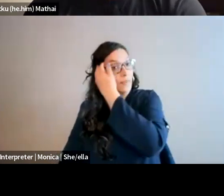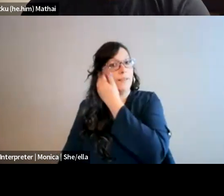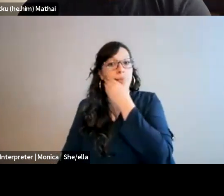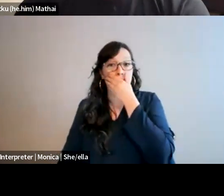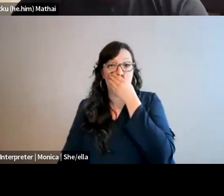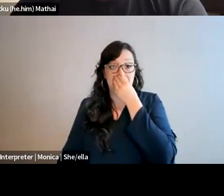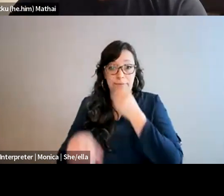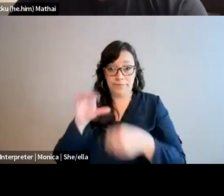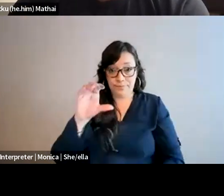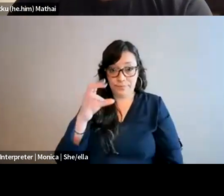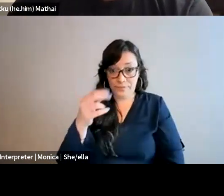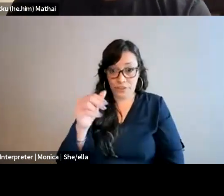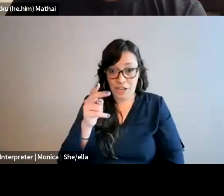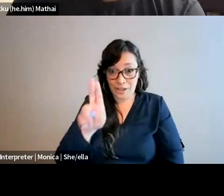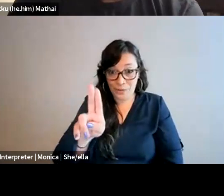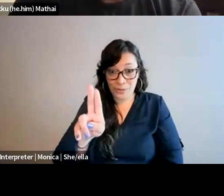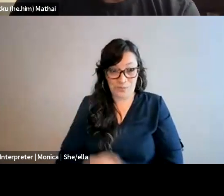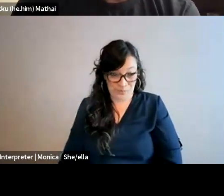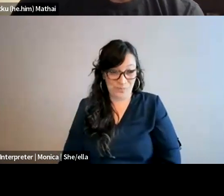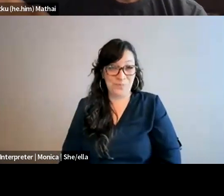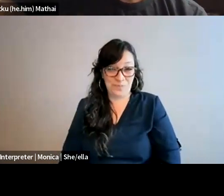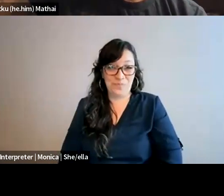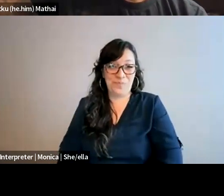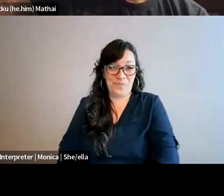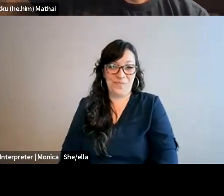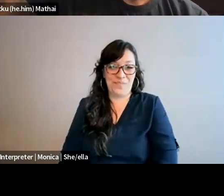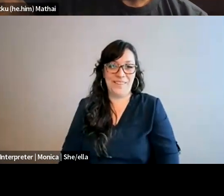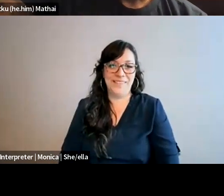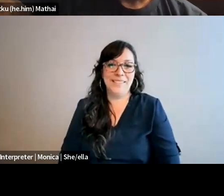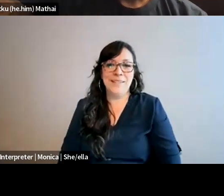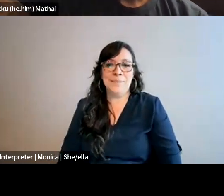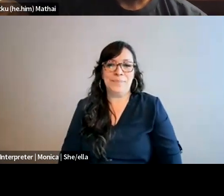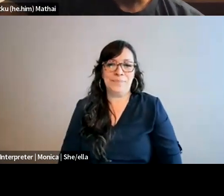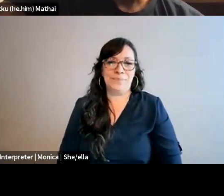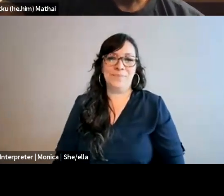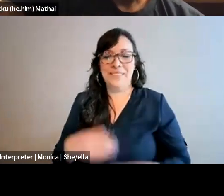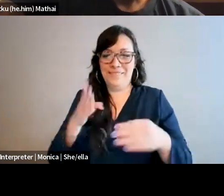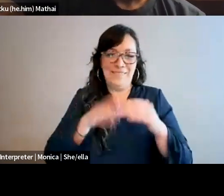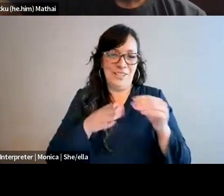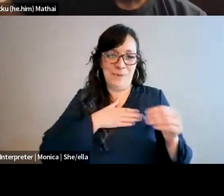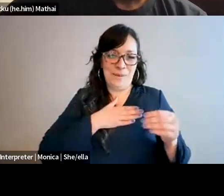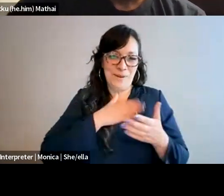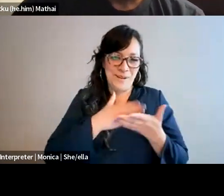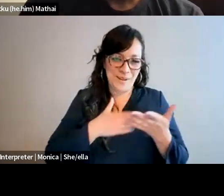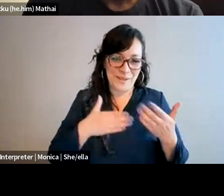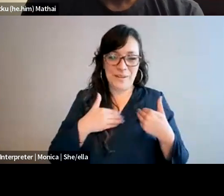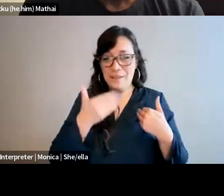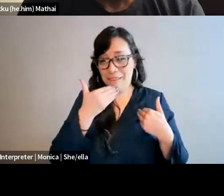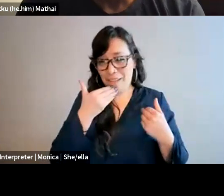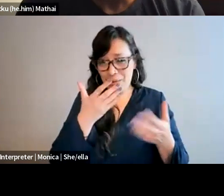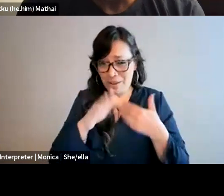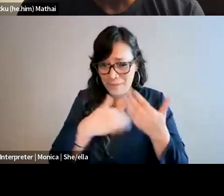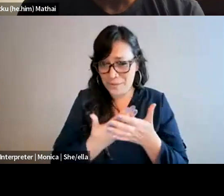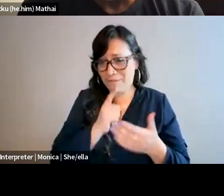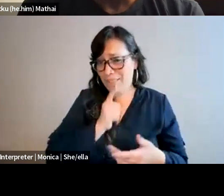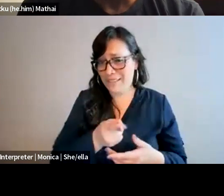You can take a turn like that. Okay, I can go first. All right, I'll just get out of the way. So first of all, thank you everyone. I